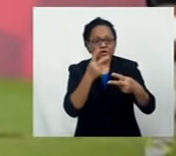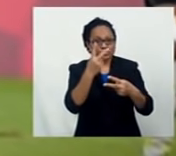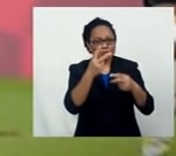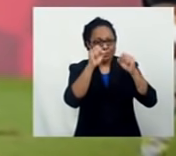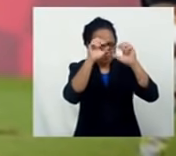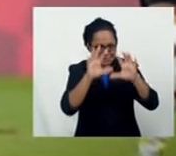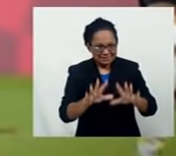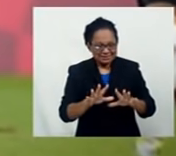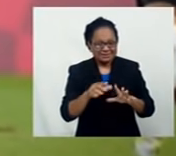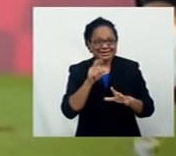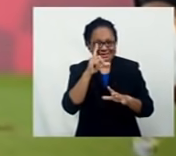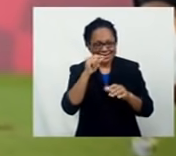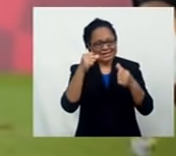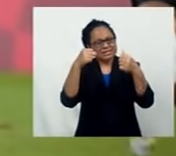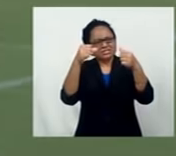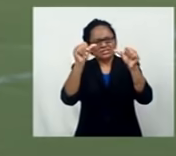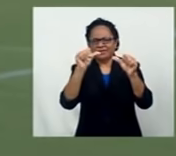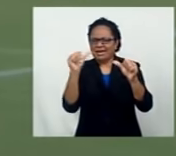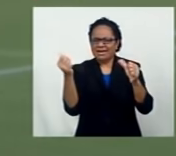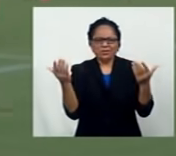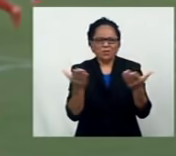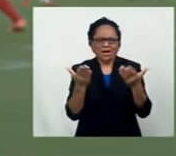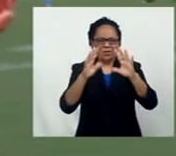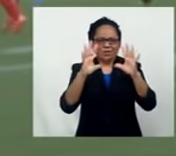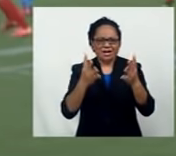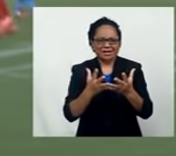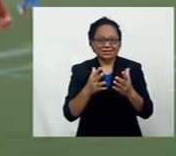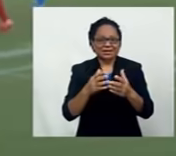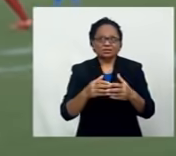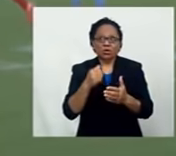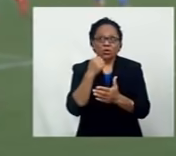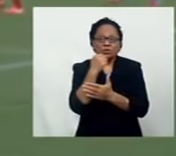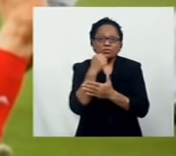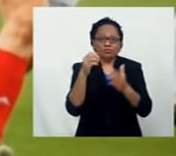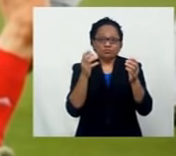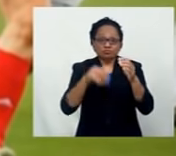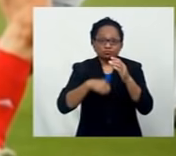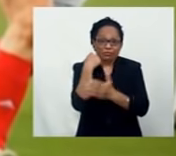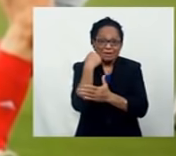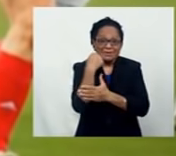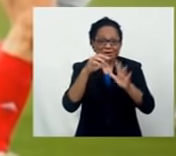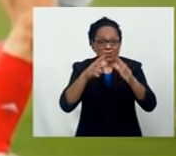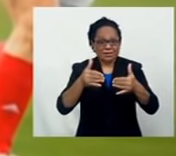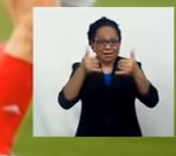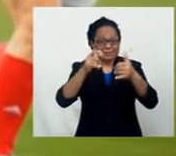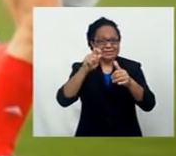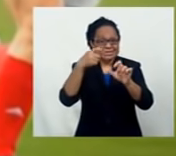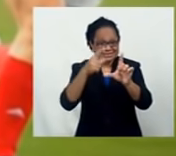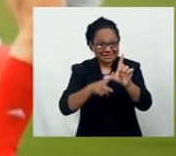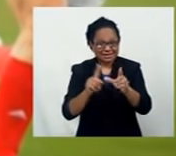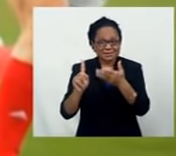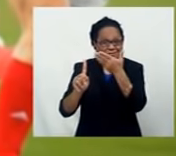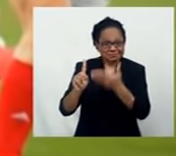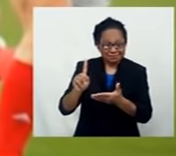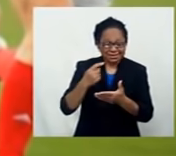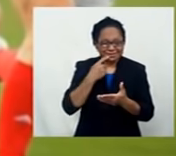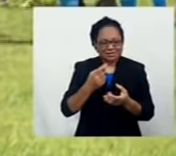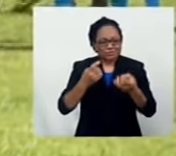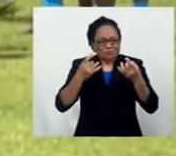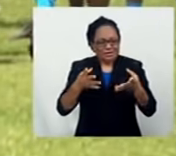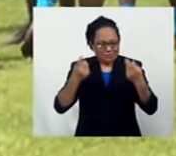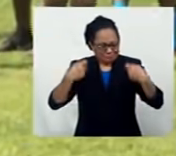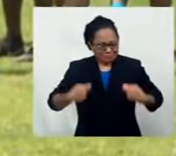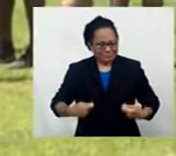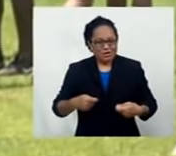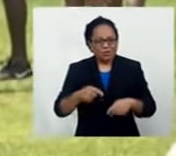get whatever you want in this world. With the Rugby World Cup and Commonwealth Games next year, Solikoviti is ready to put on the national